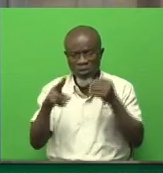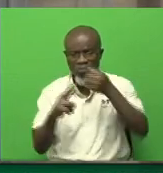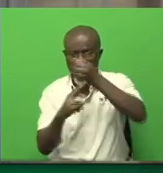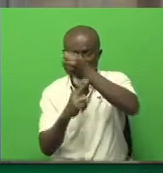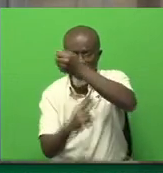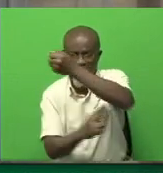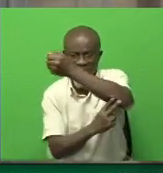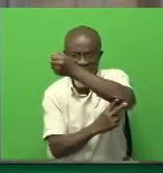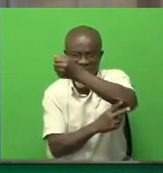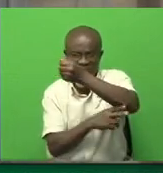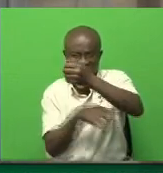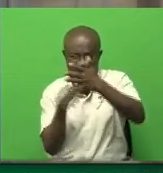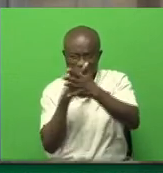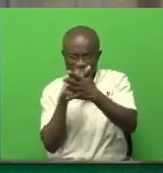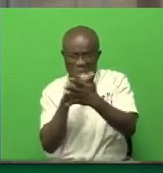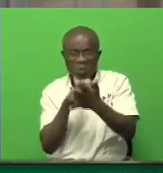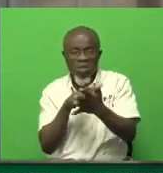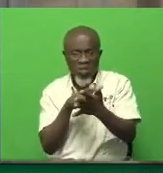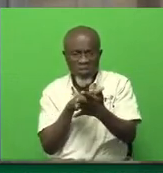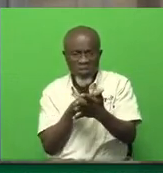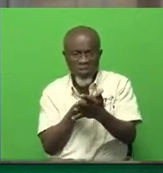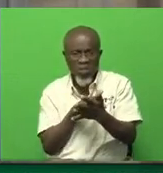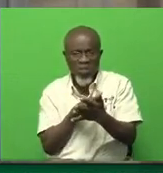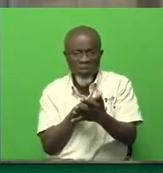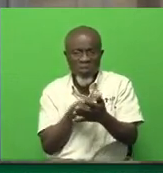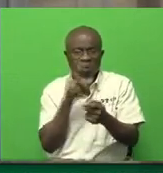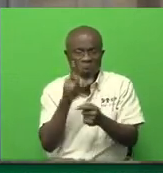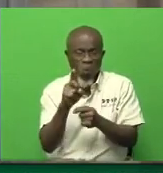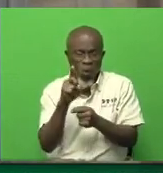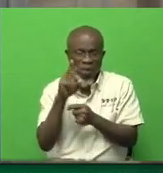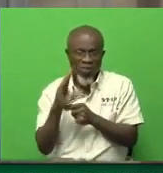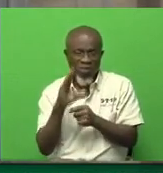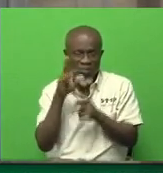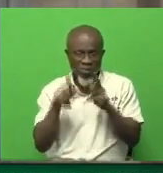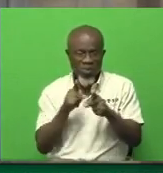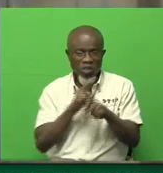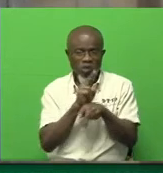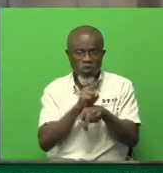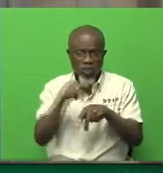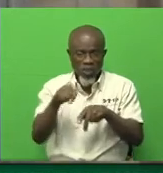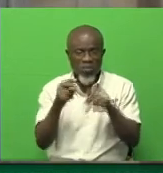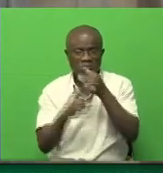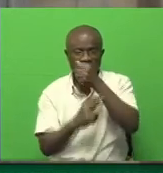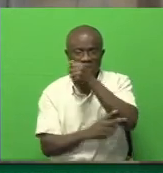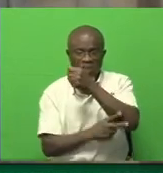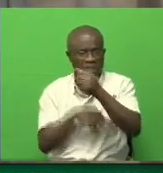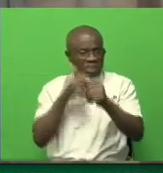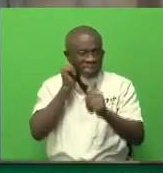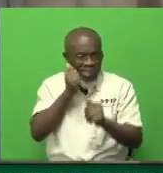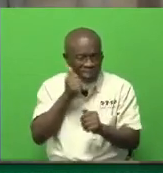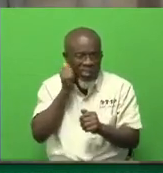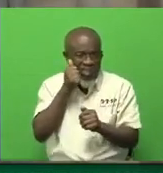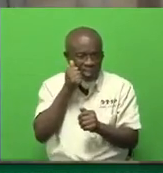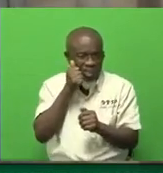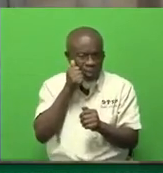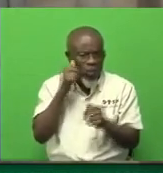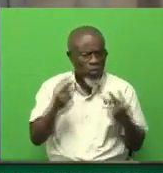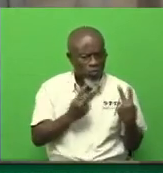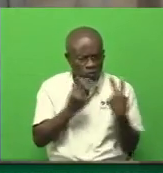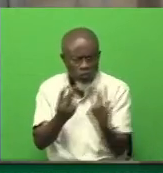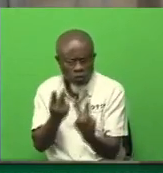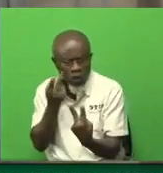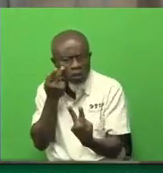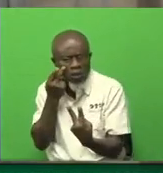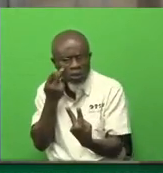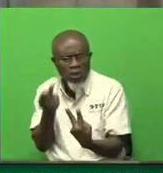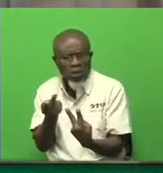Saab Main Road approximately 100 persons uses Bridge daily and at a recent site visit upon Sydney condition